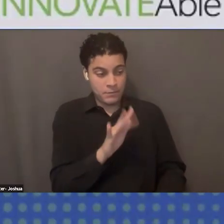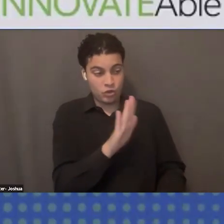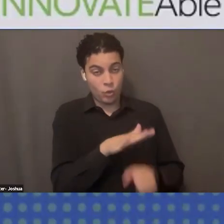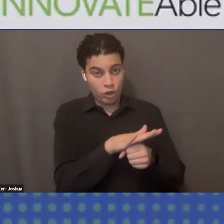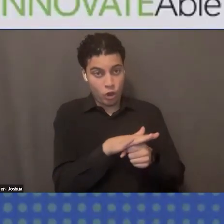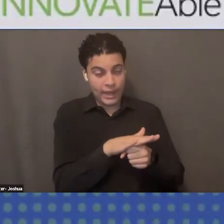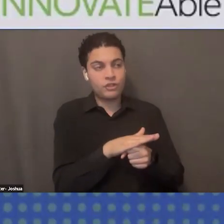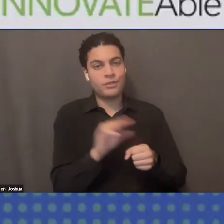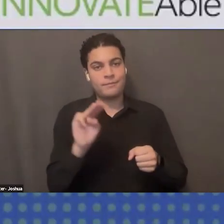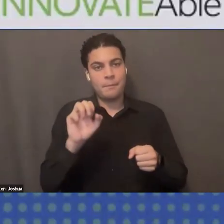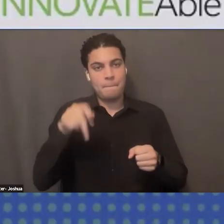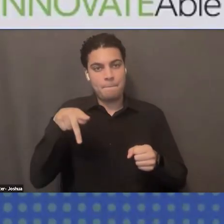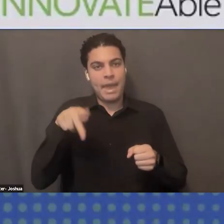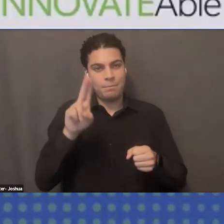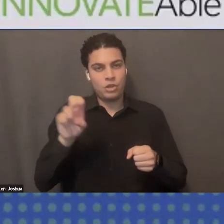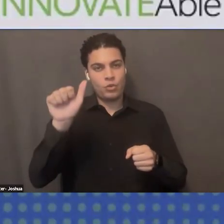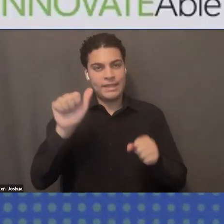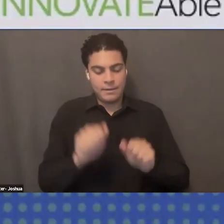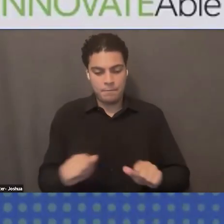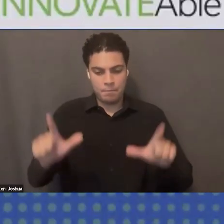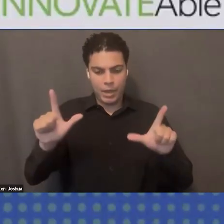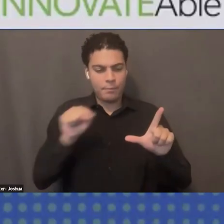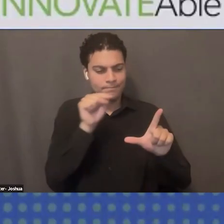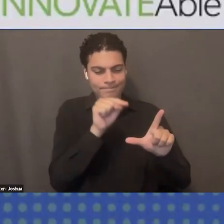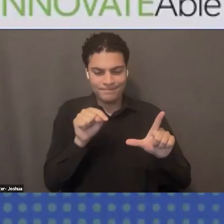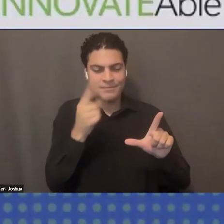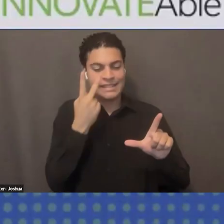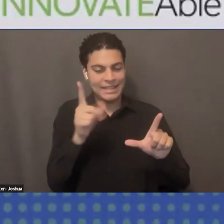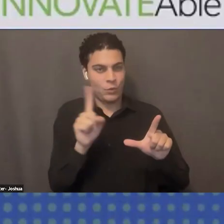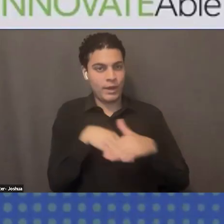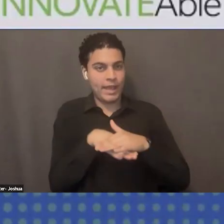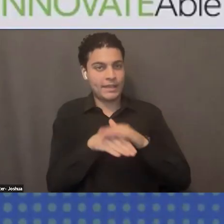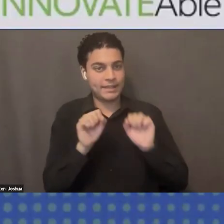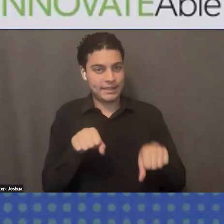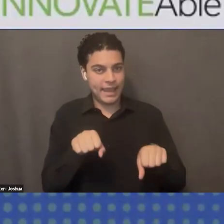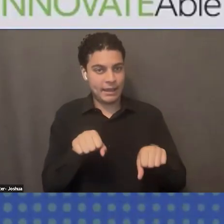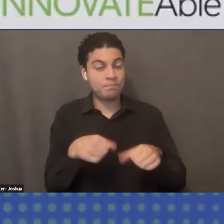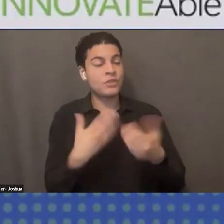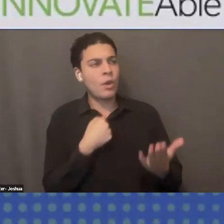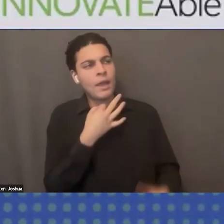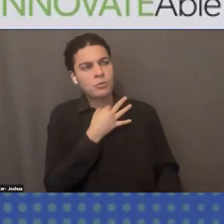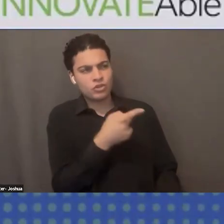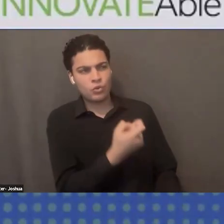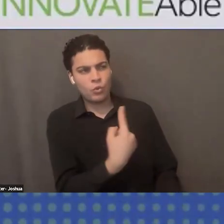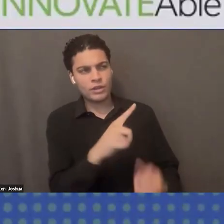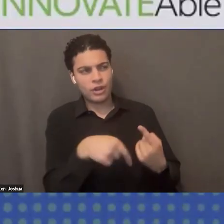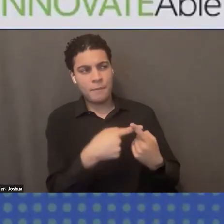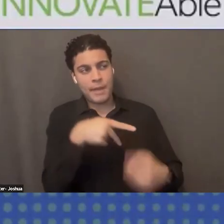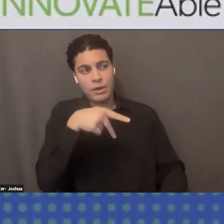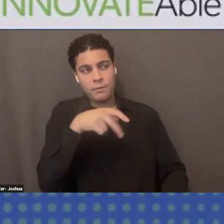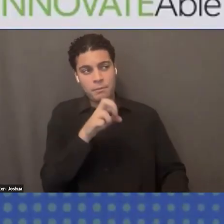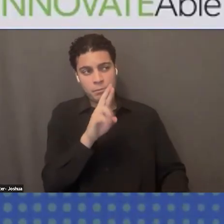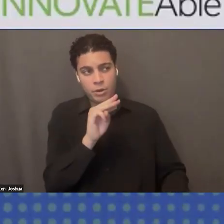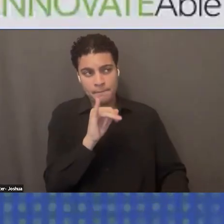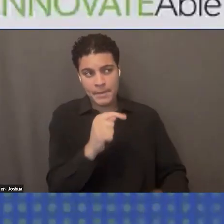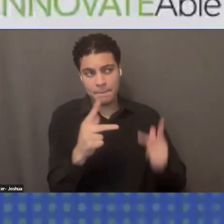Now, are you talking about permitting or are you talking about installation? Permitting can sometimes take some time, especially dependent